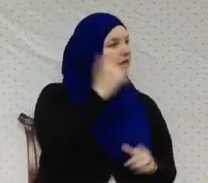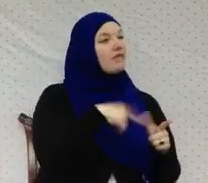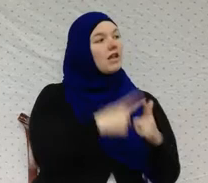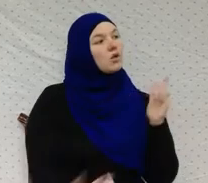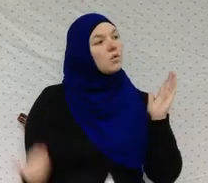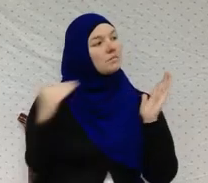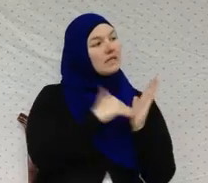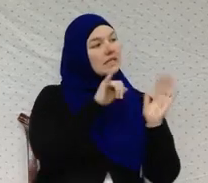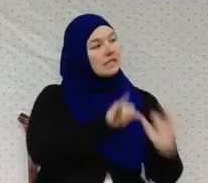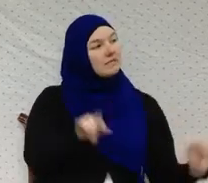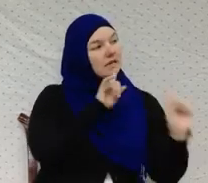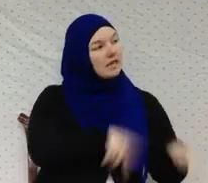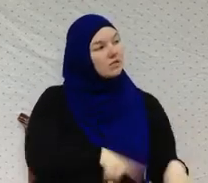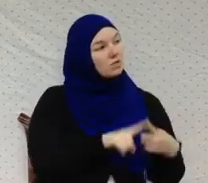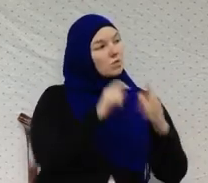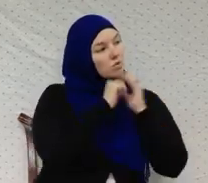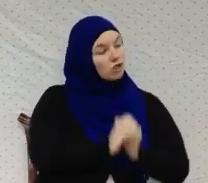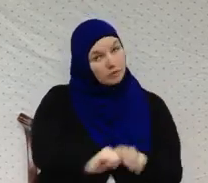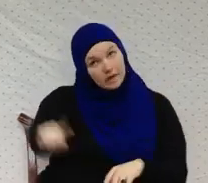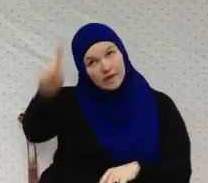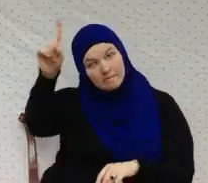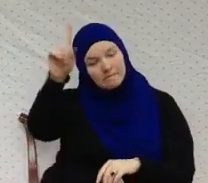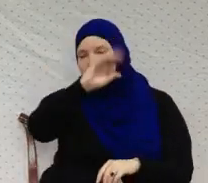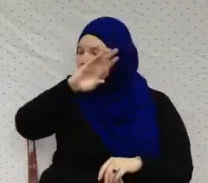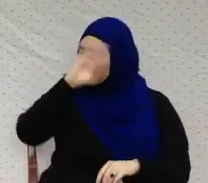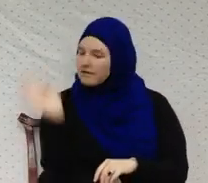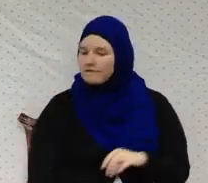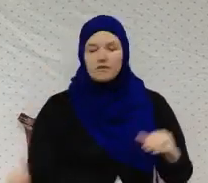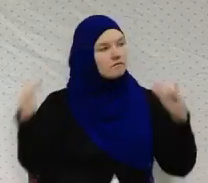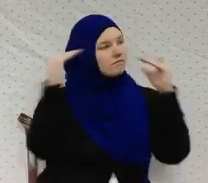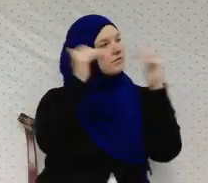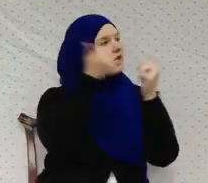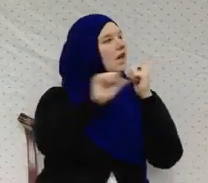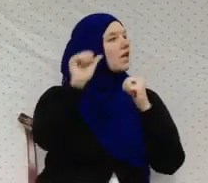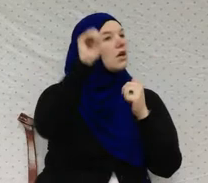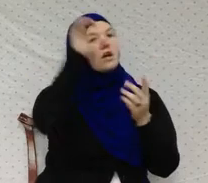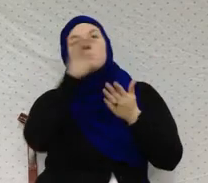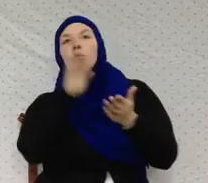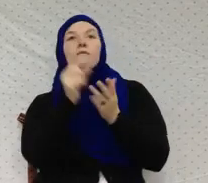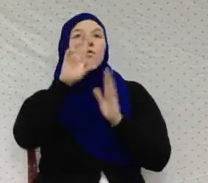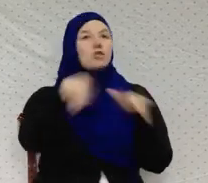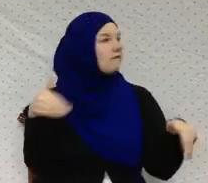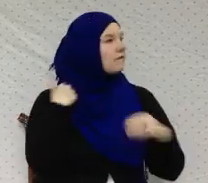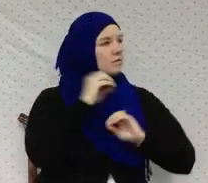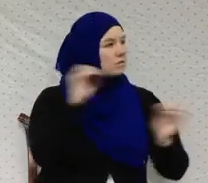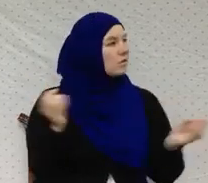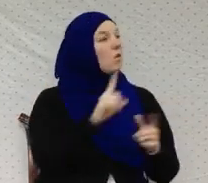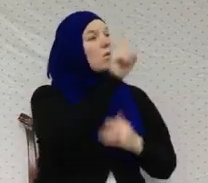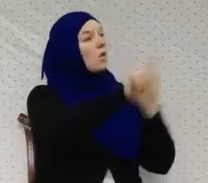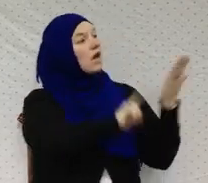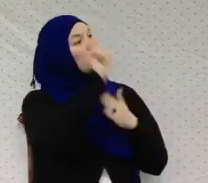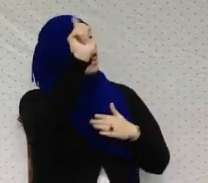know best. Then he repeated the same answer, to worship Him and never associate anyone or anything with